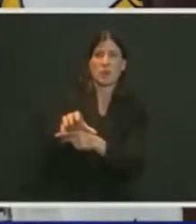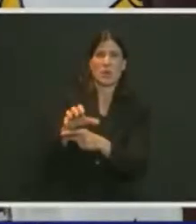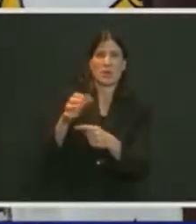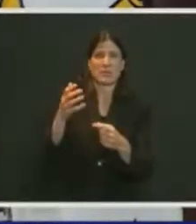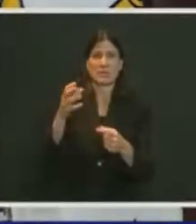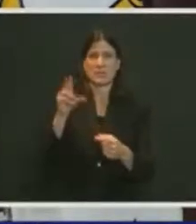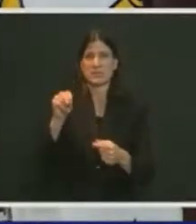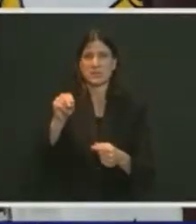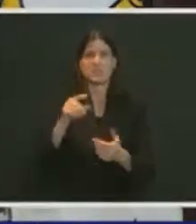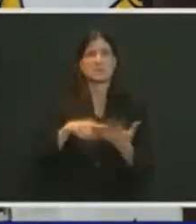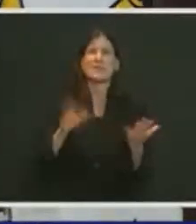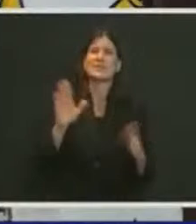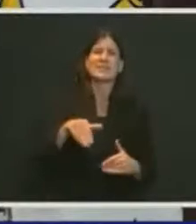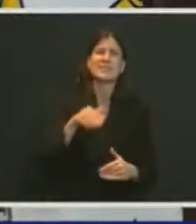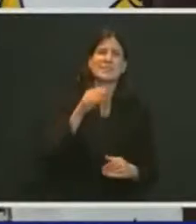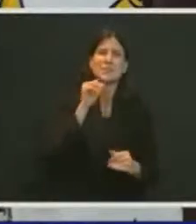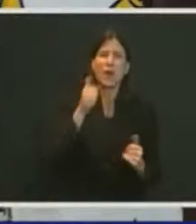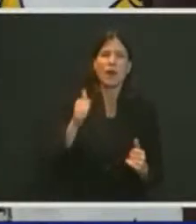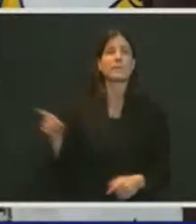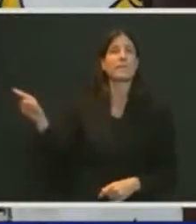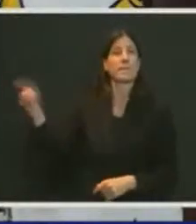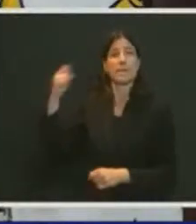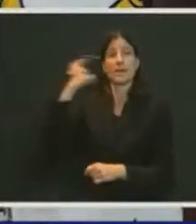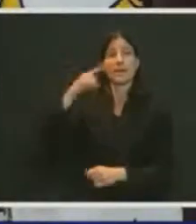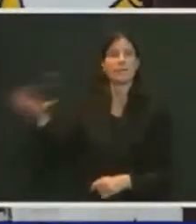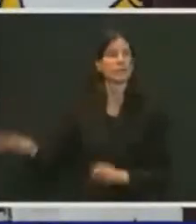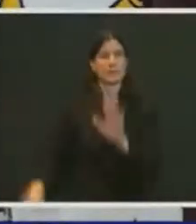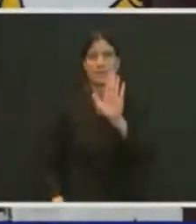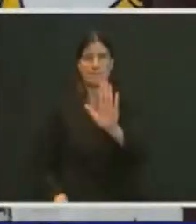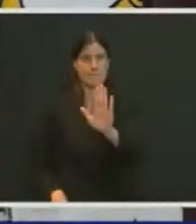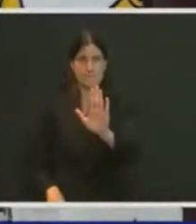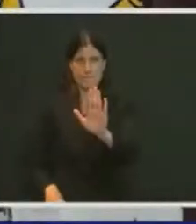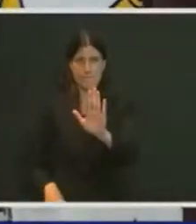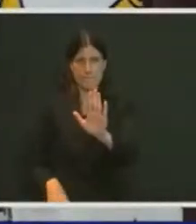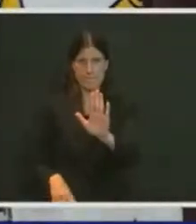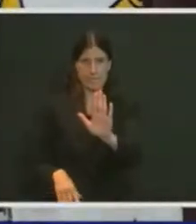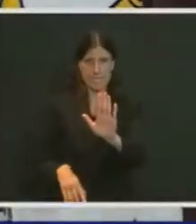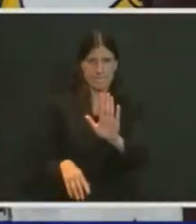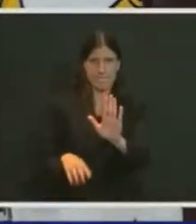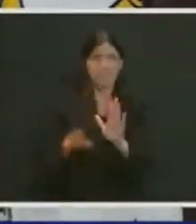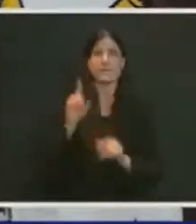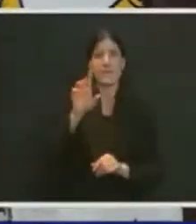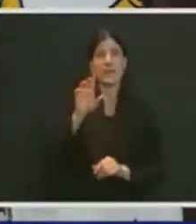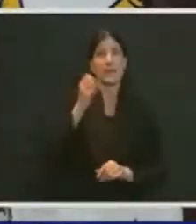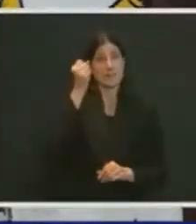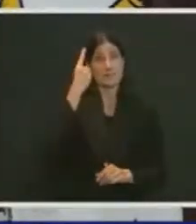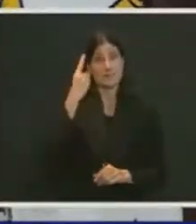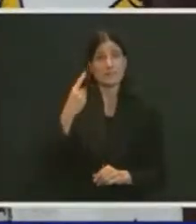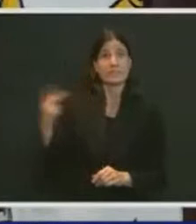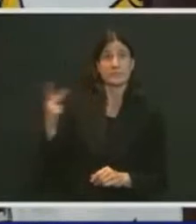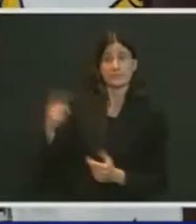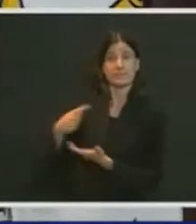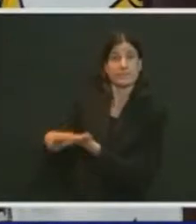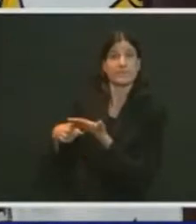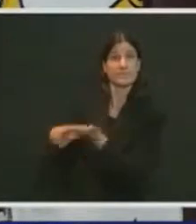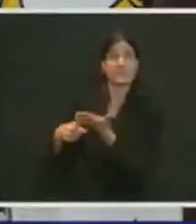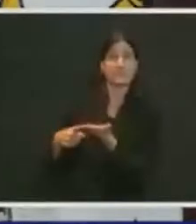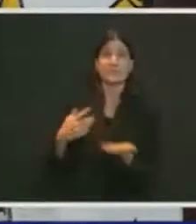So I can't speak to that, and it sounds like neither can Dr. Nicole, because I didn't know about that particular